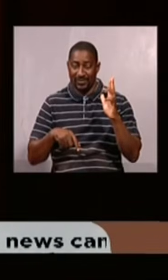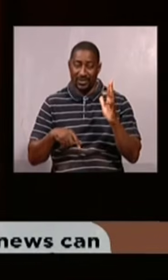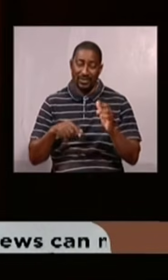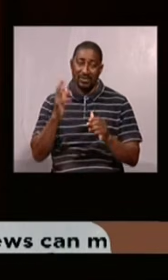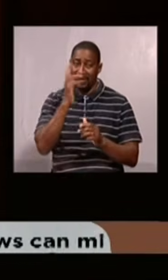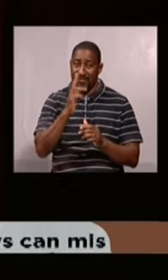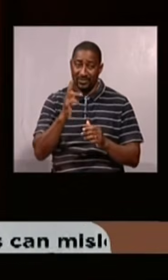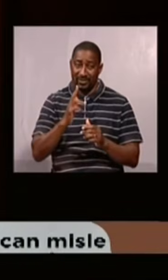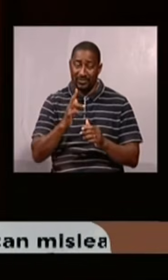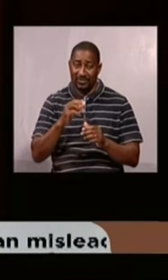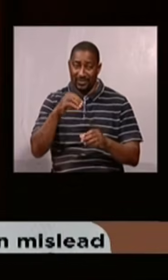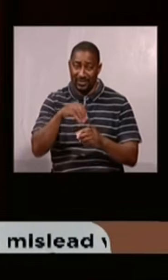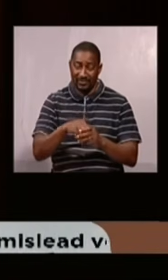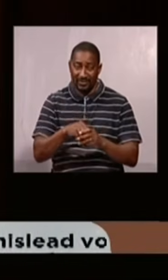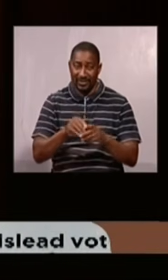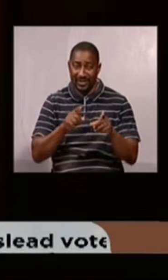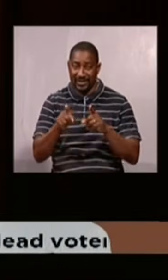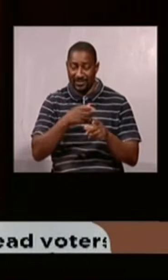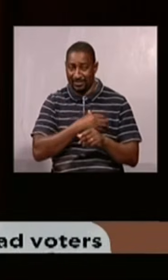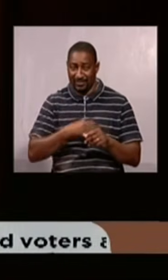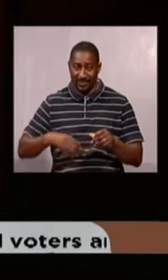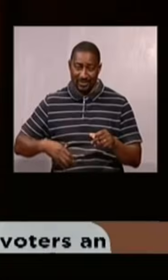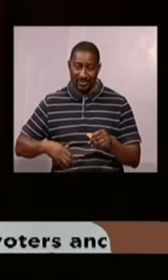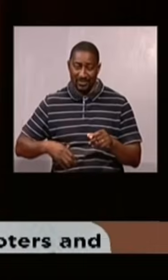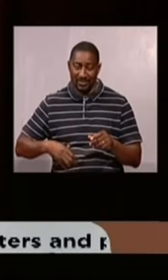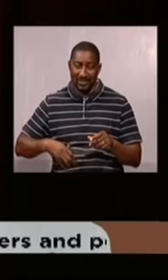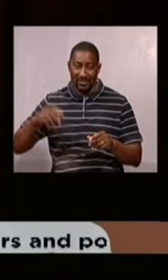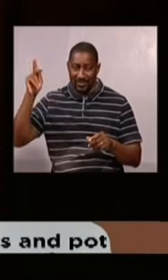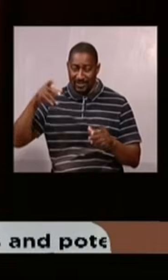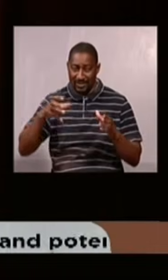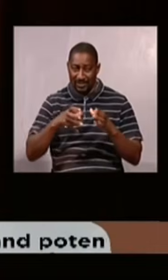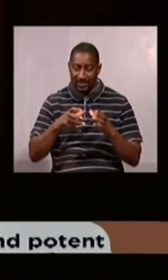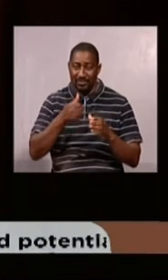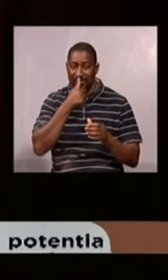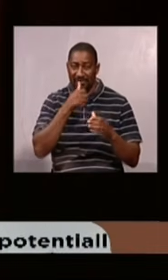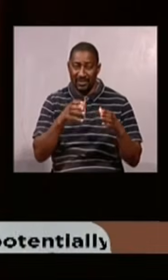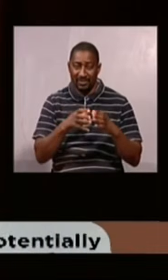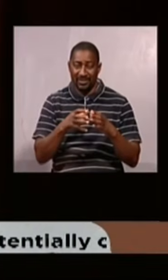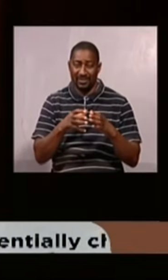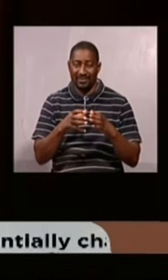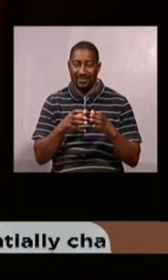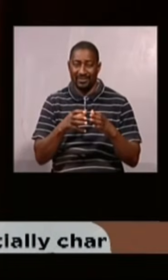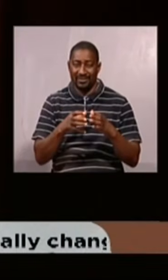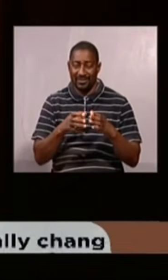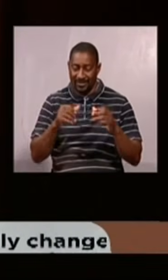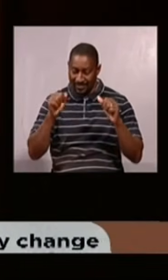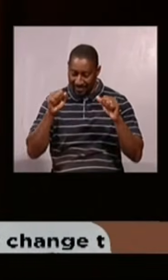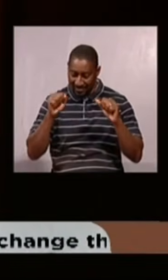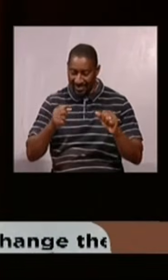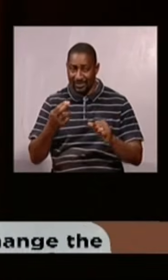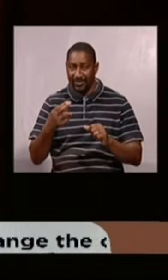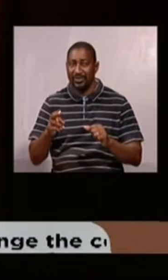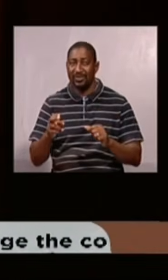presidency, or a political party, or a company. A company shouldn't be actively promoting